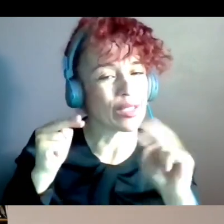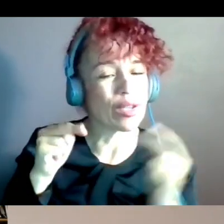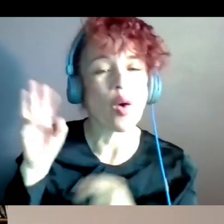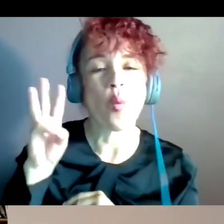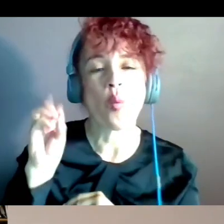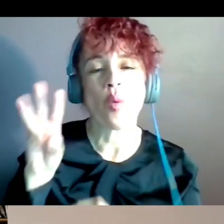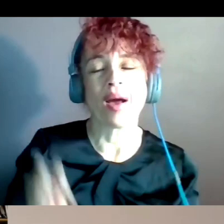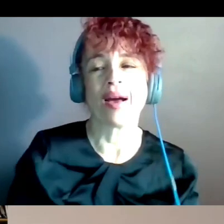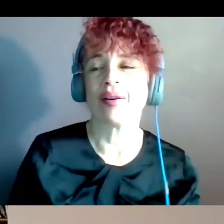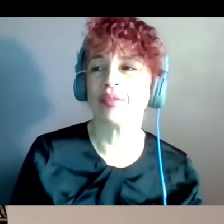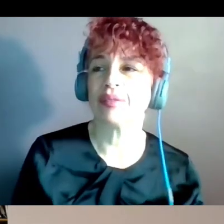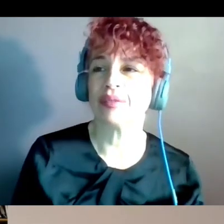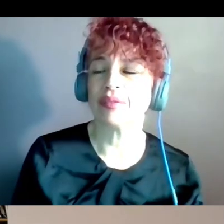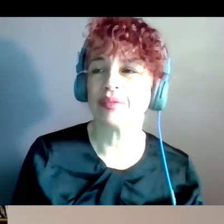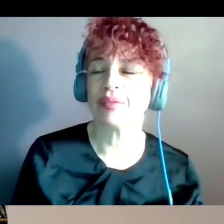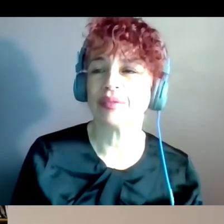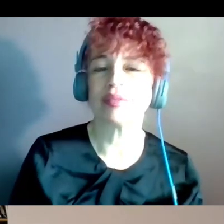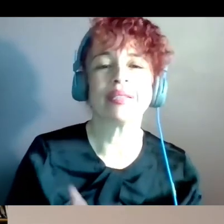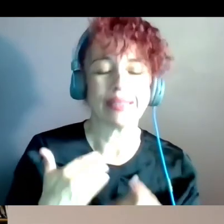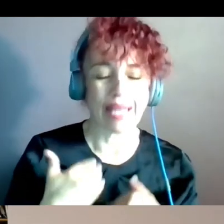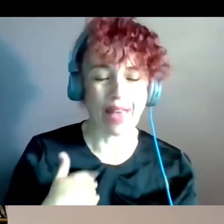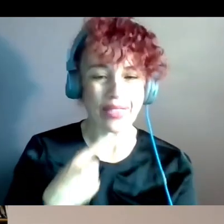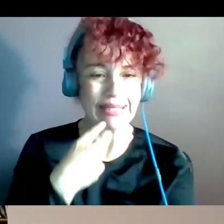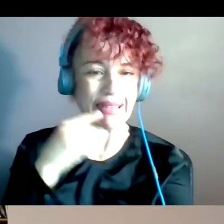Wow. Now, having said that,